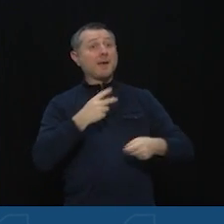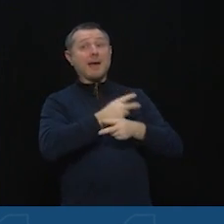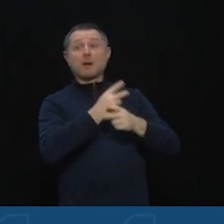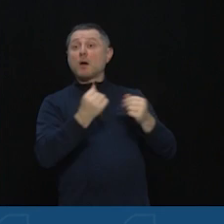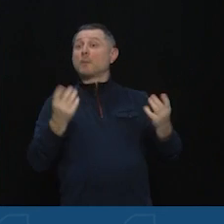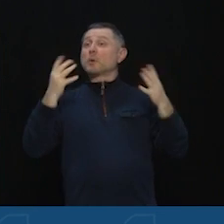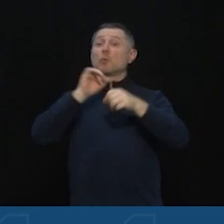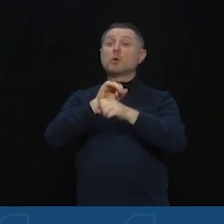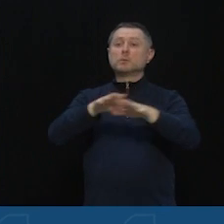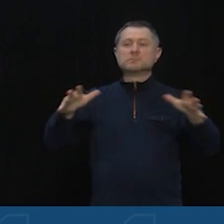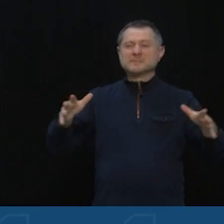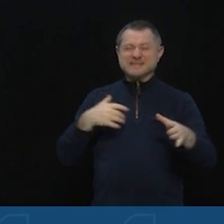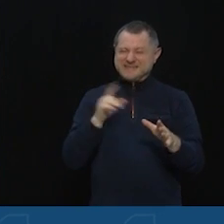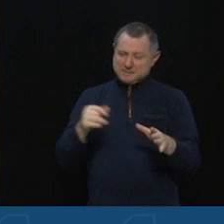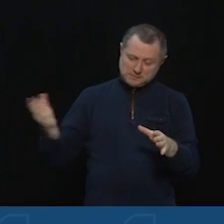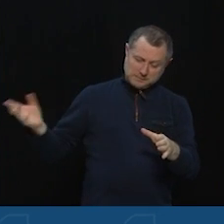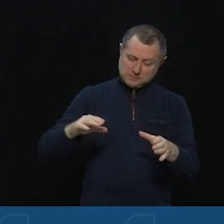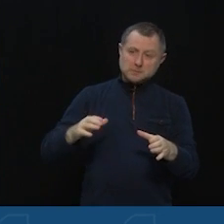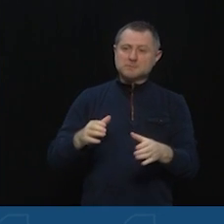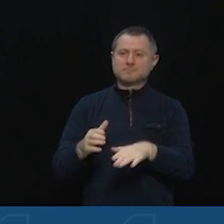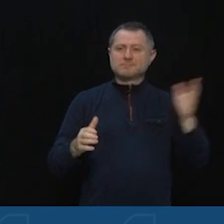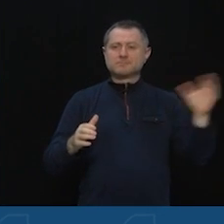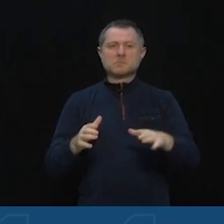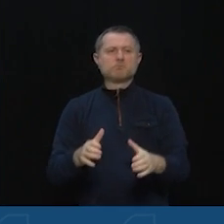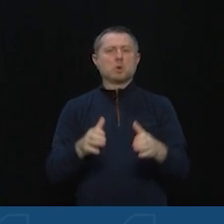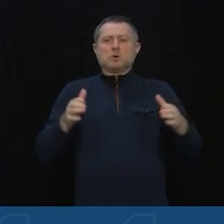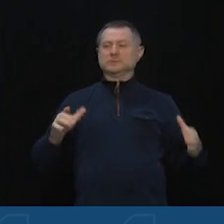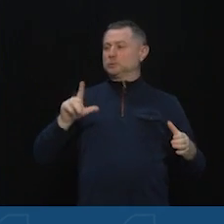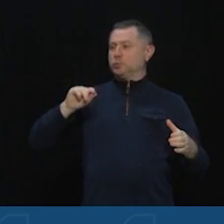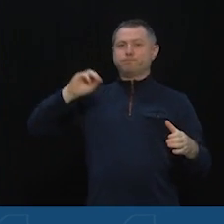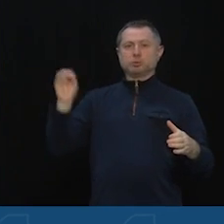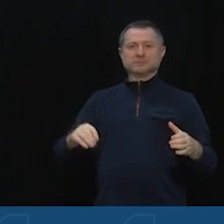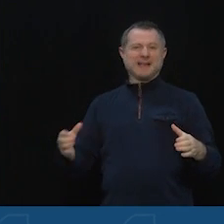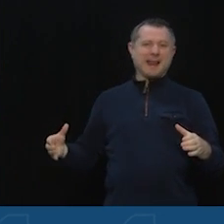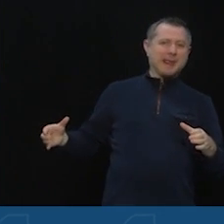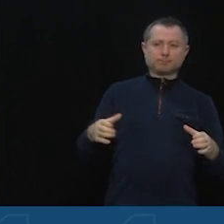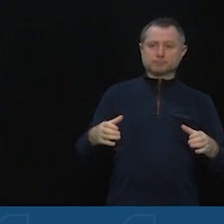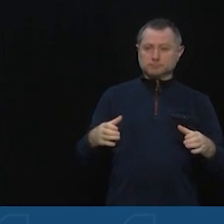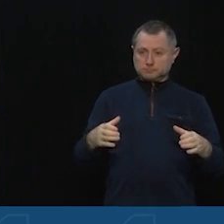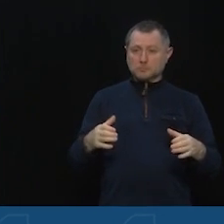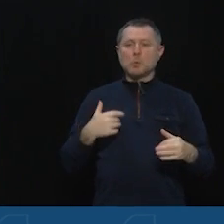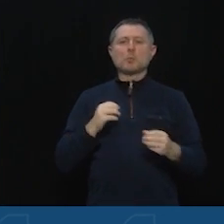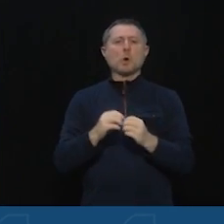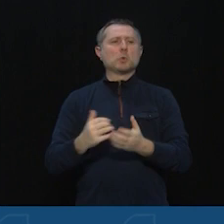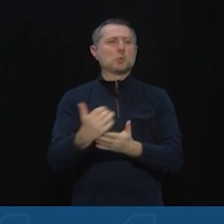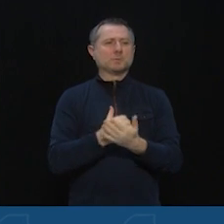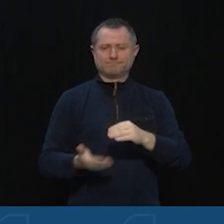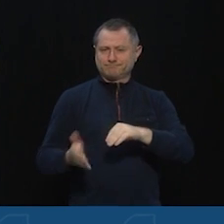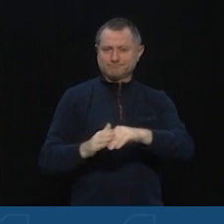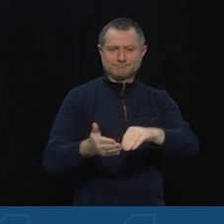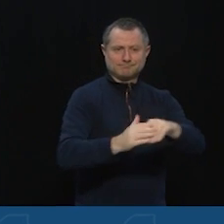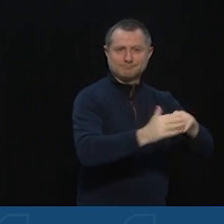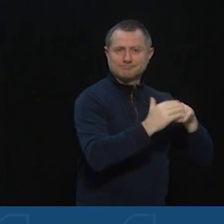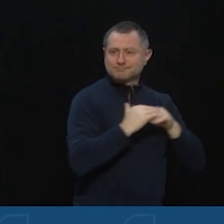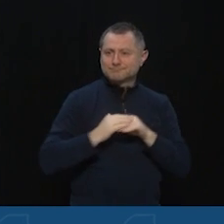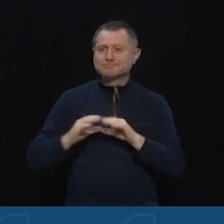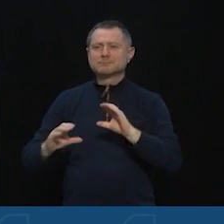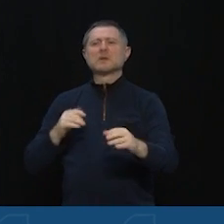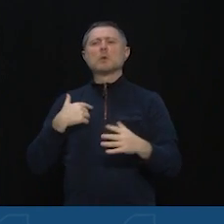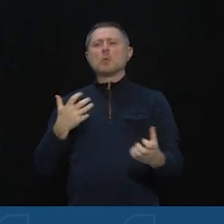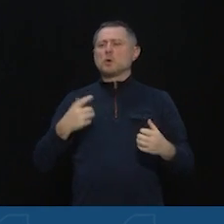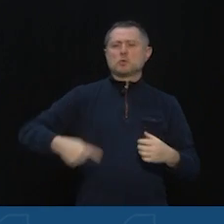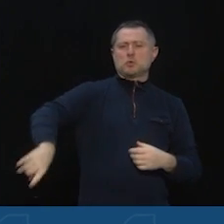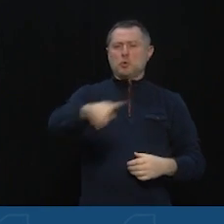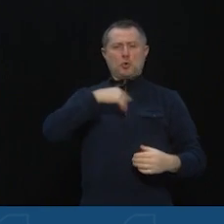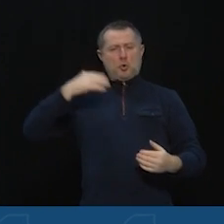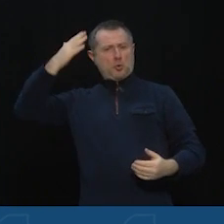20%, as well as support them with higher wages and bonuses as well. So, like I said, I want to make sure you know what we know when we